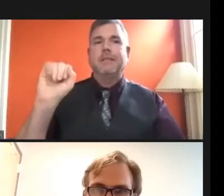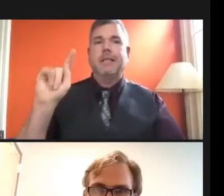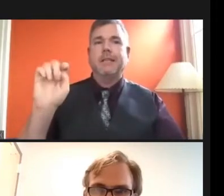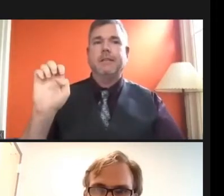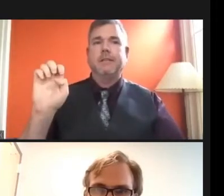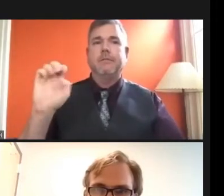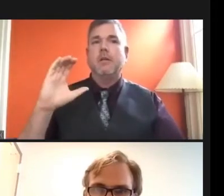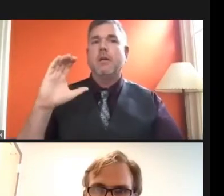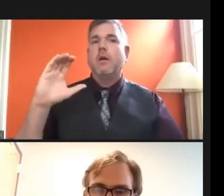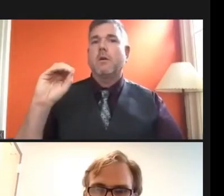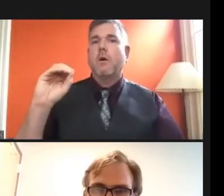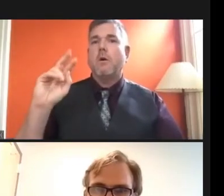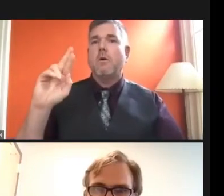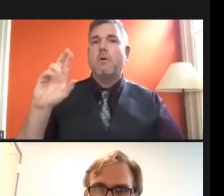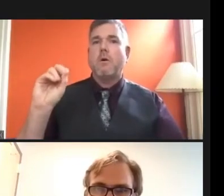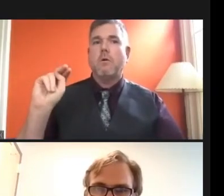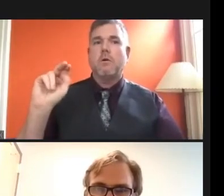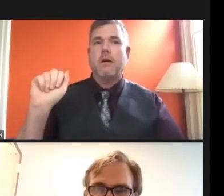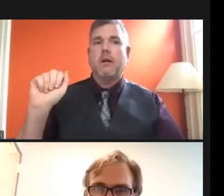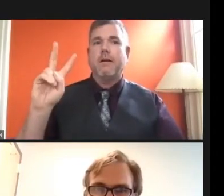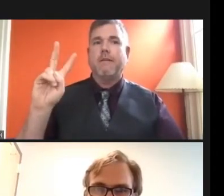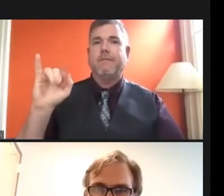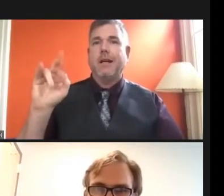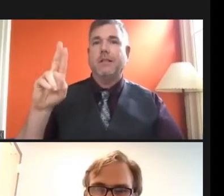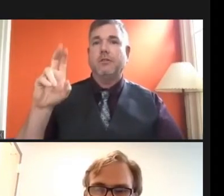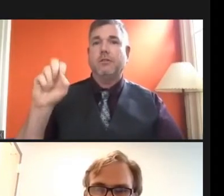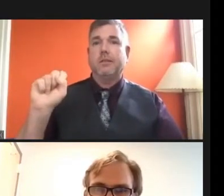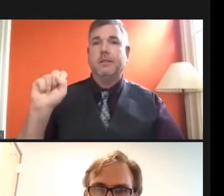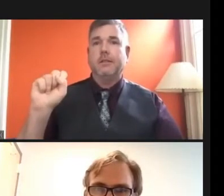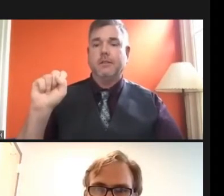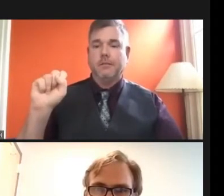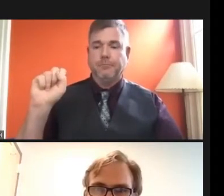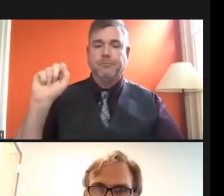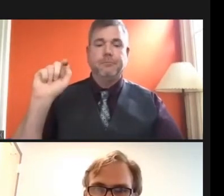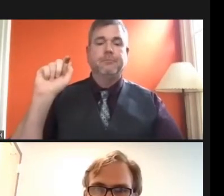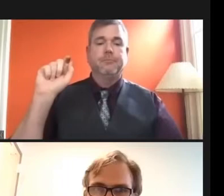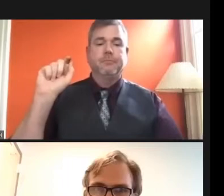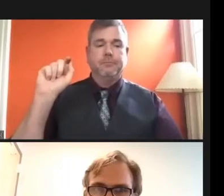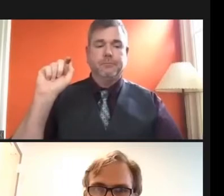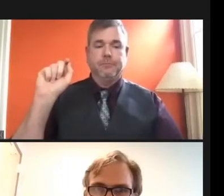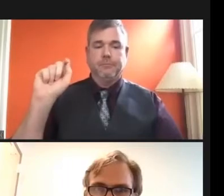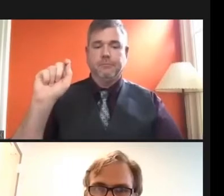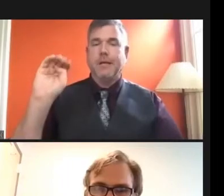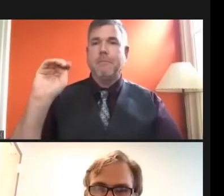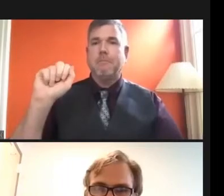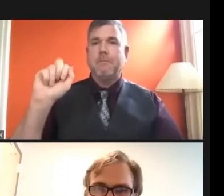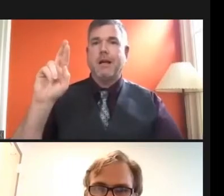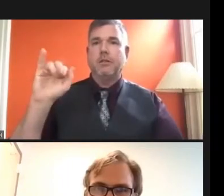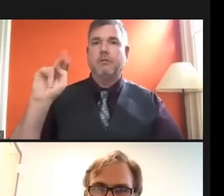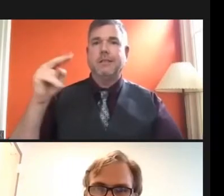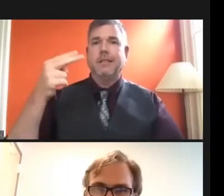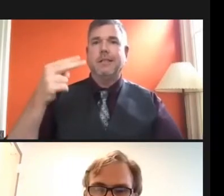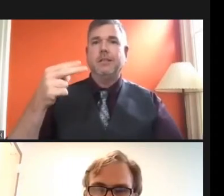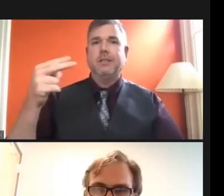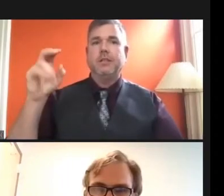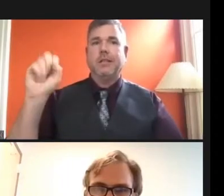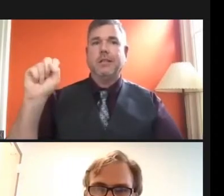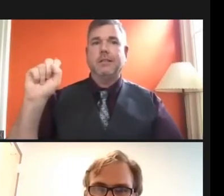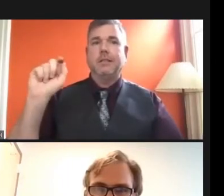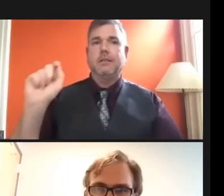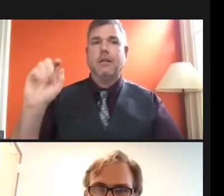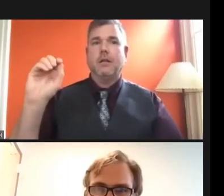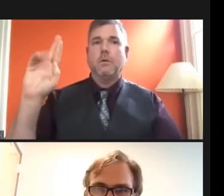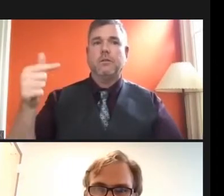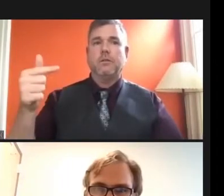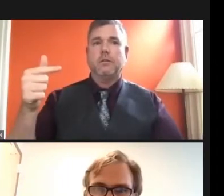coronavirus.marinhhs.org. On that webpage, you can also sign up to receive our status updates, which contain an overview of confirmed case